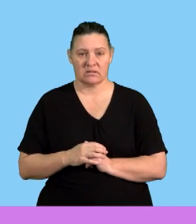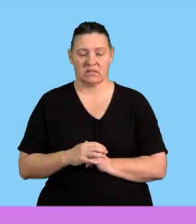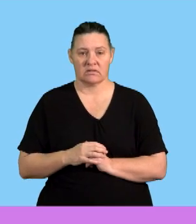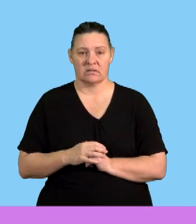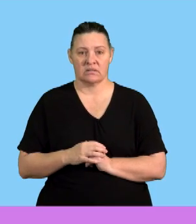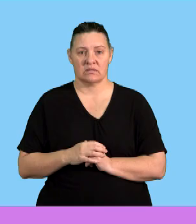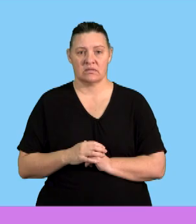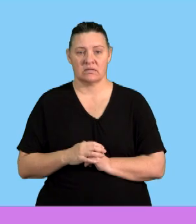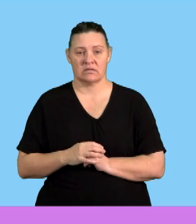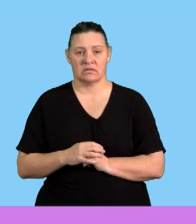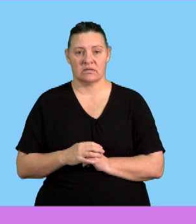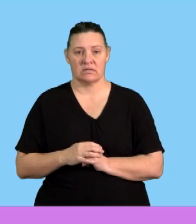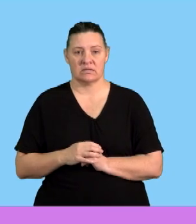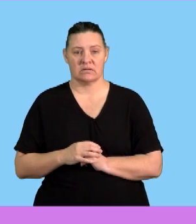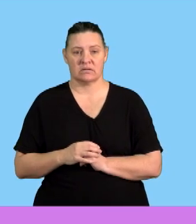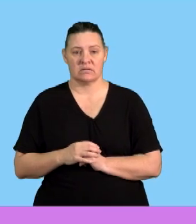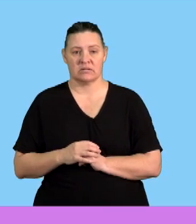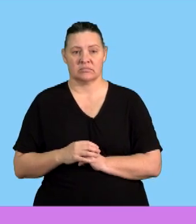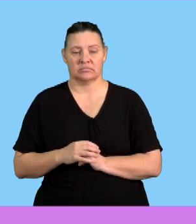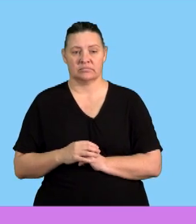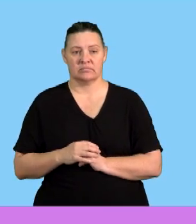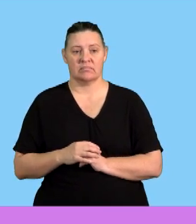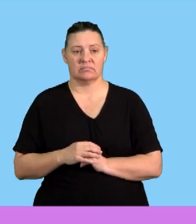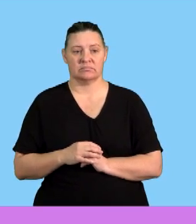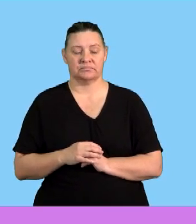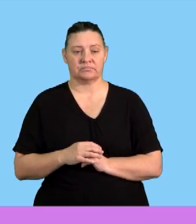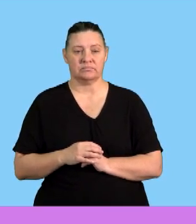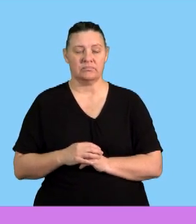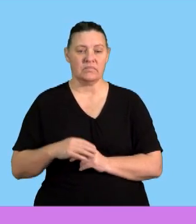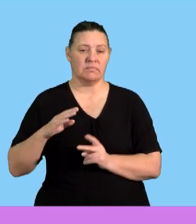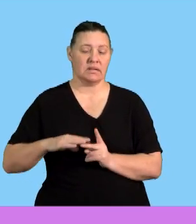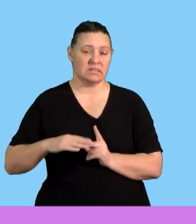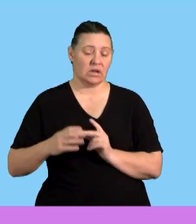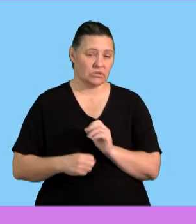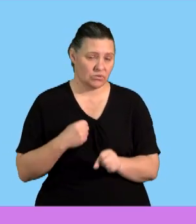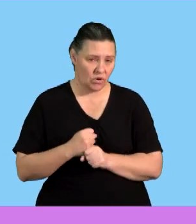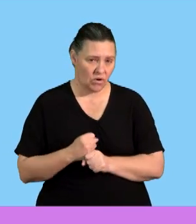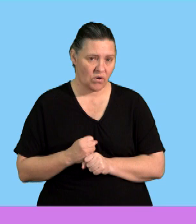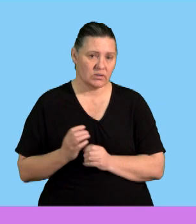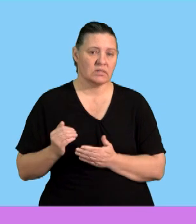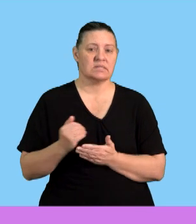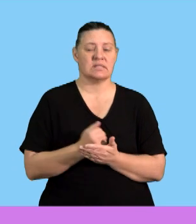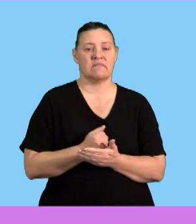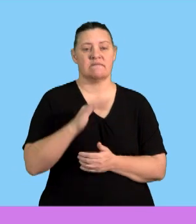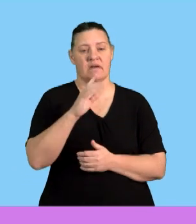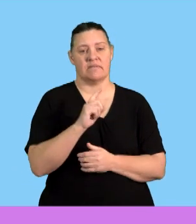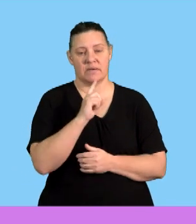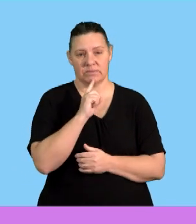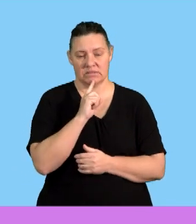So going into the second year, he would have